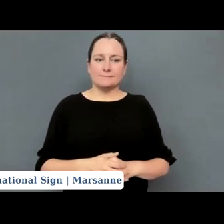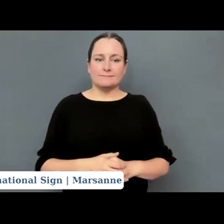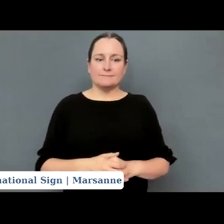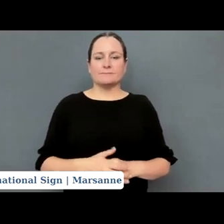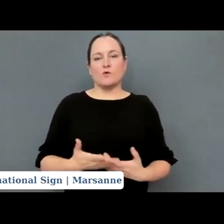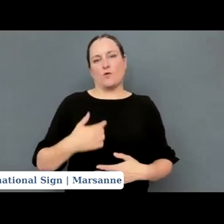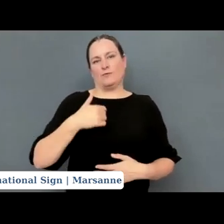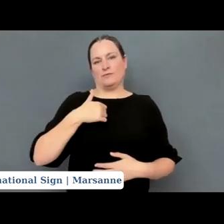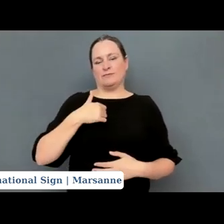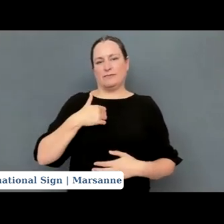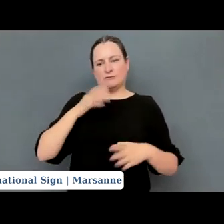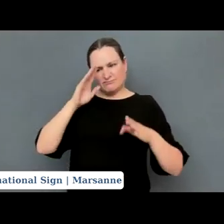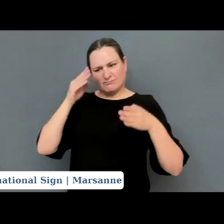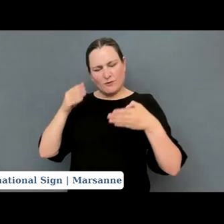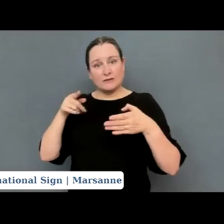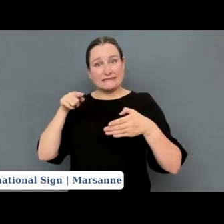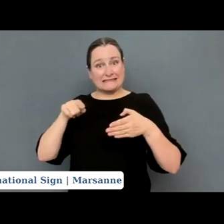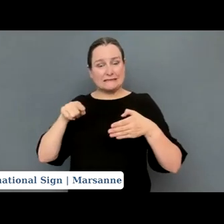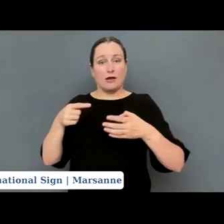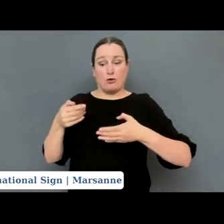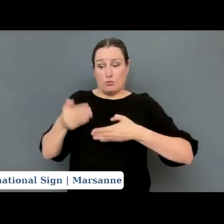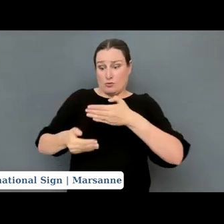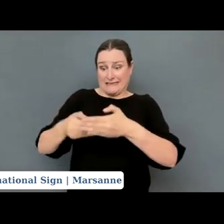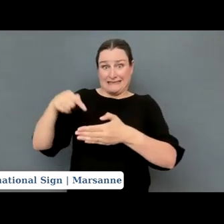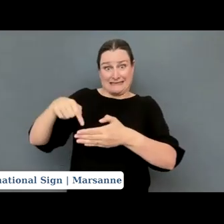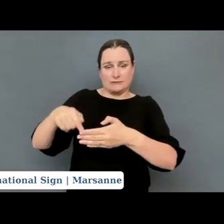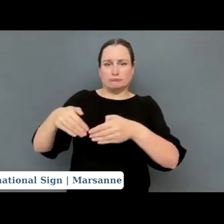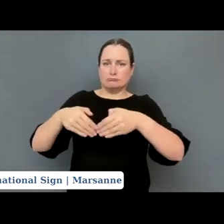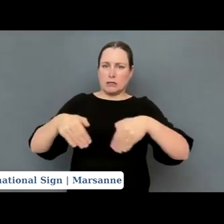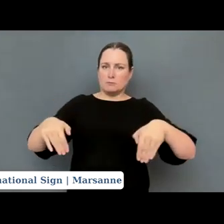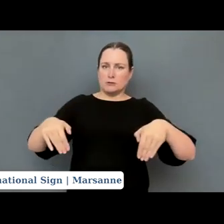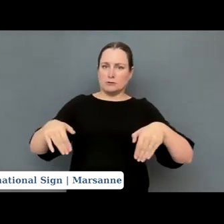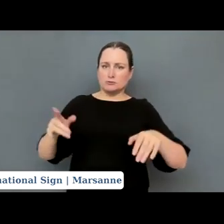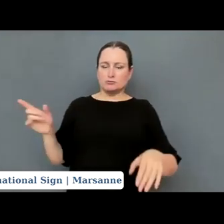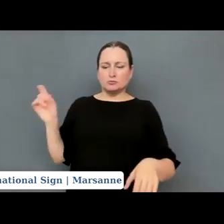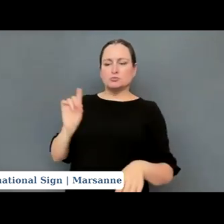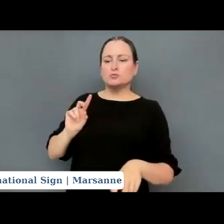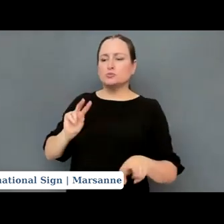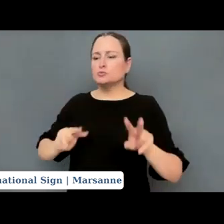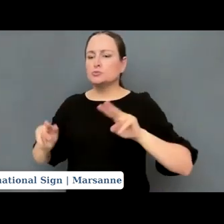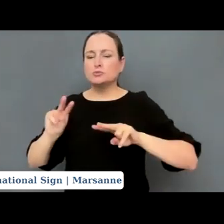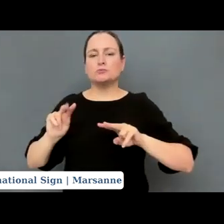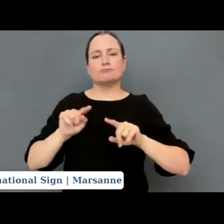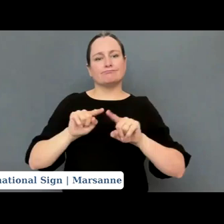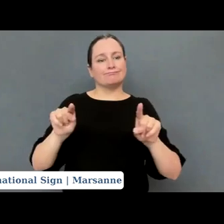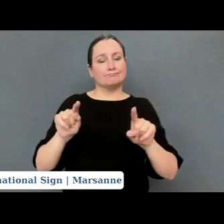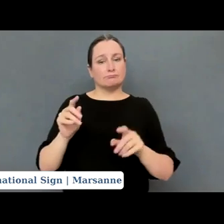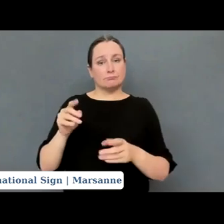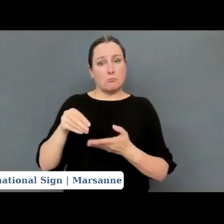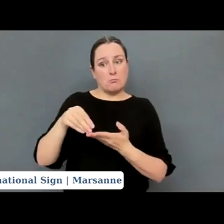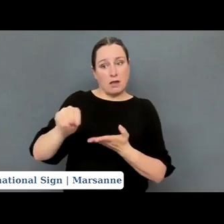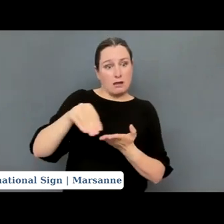process, and we provide assistance from payment days and